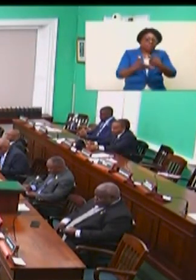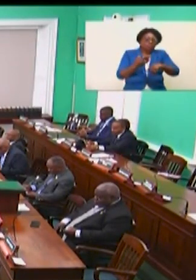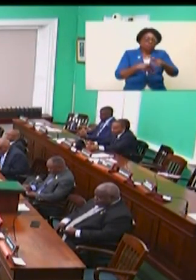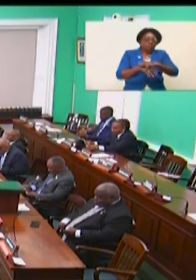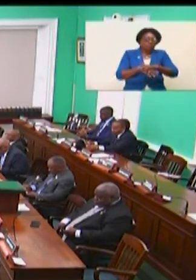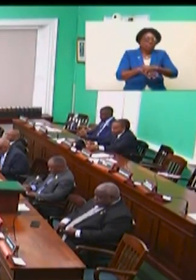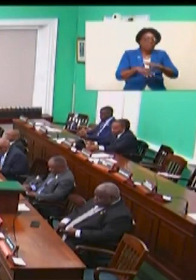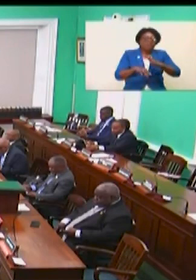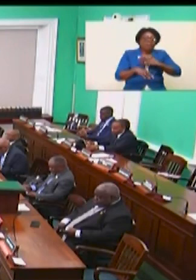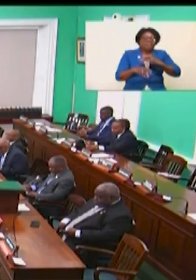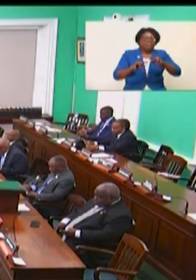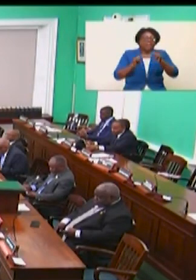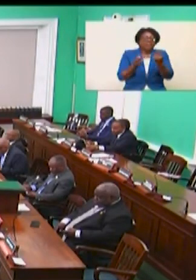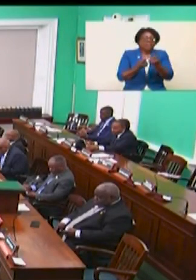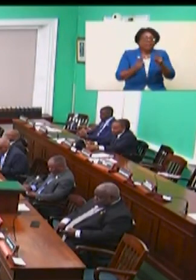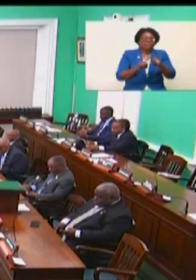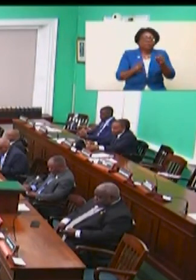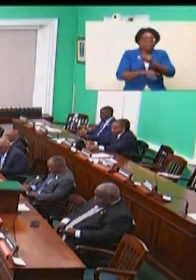My team from Carmichael.